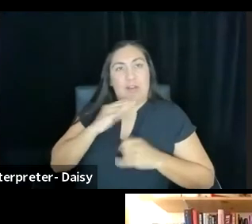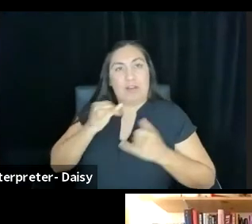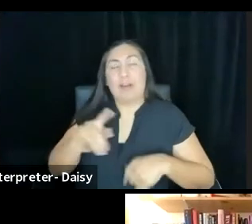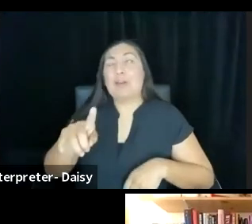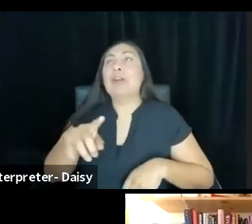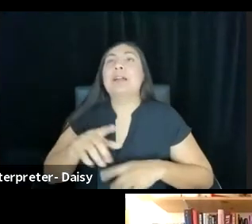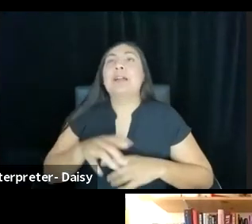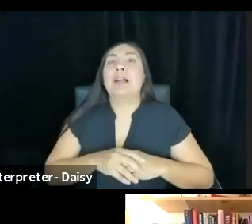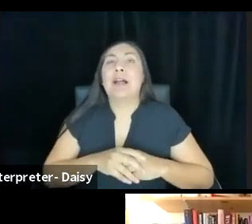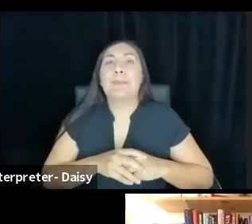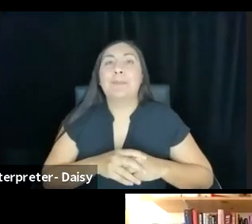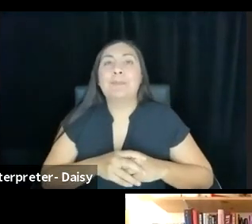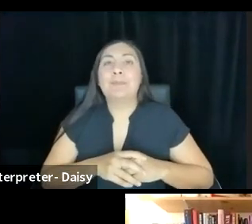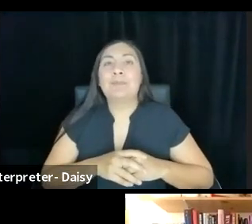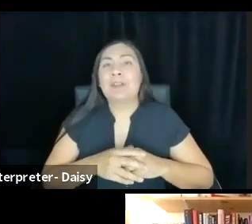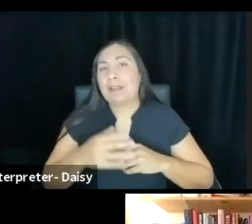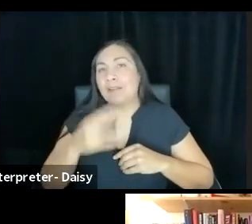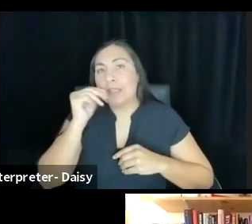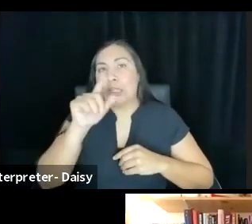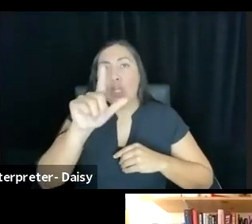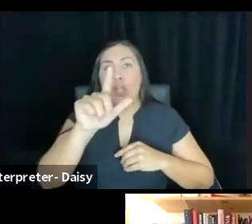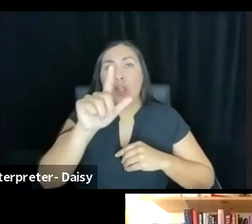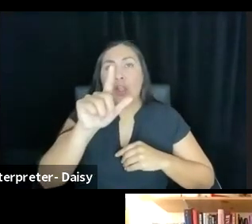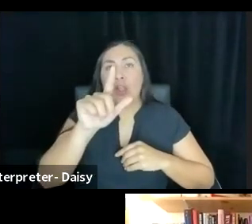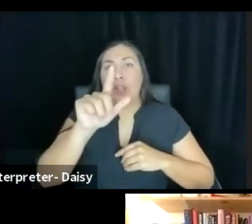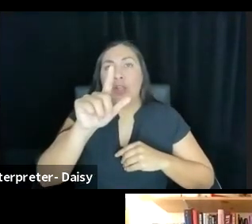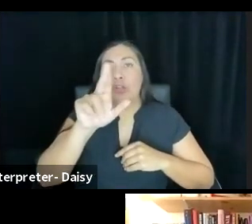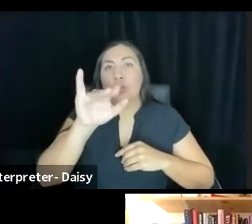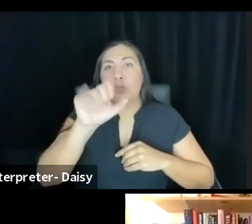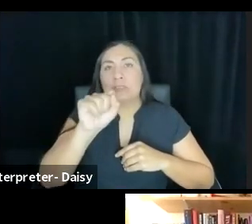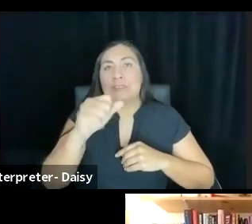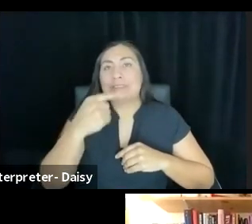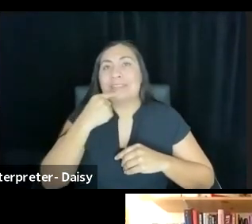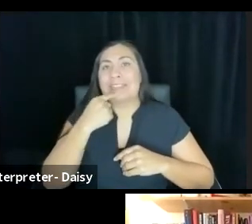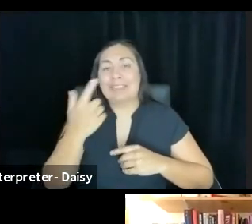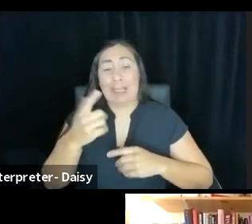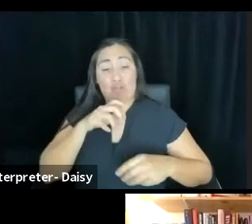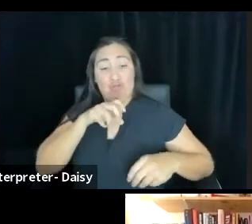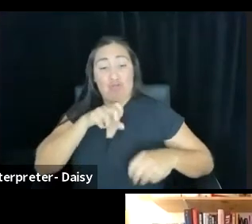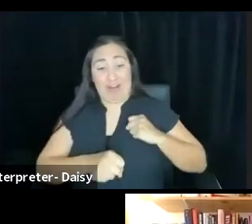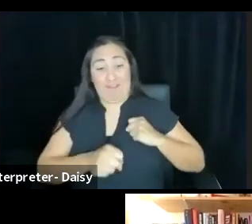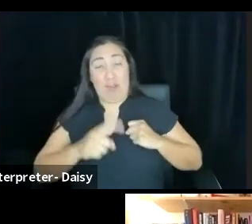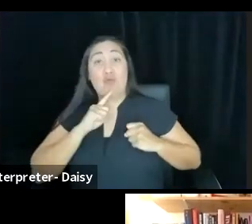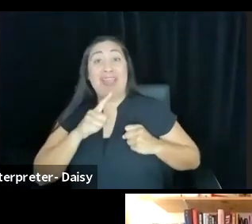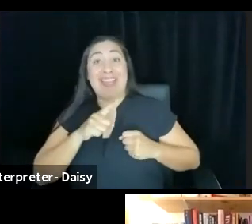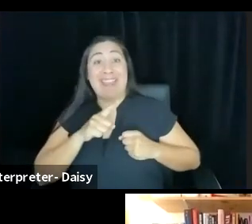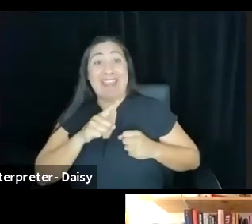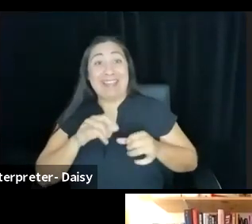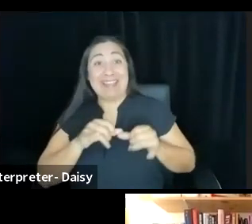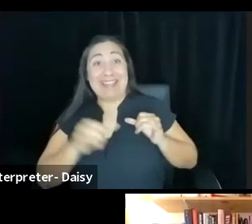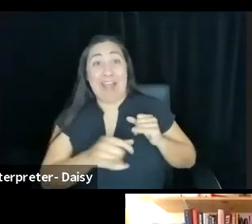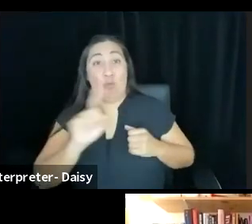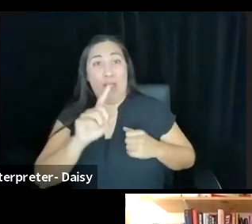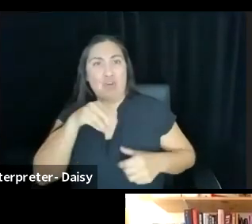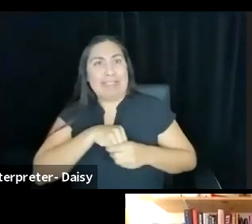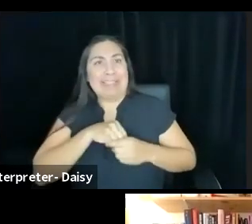in the lungs. So I just think it's just interesting to share that in this